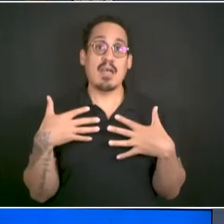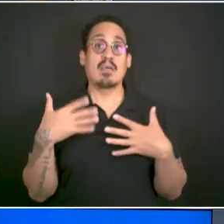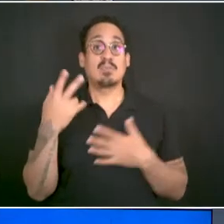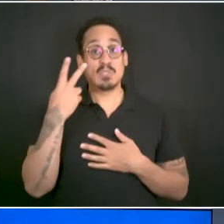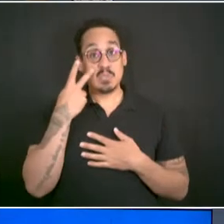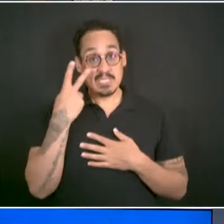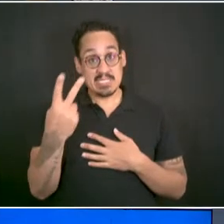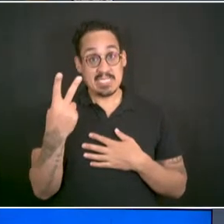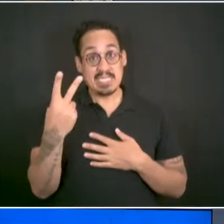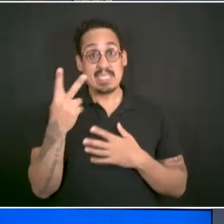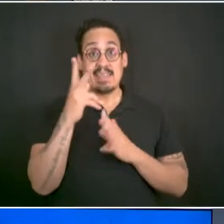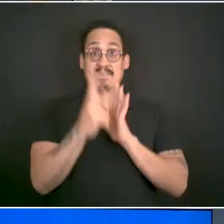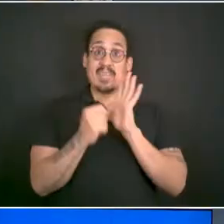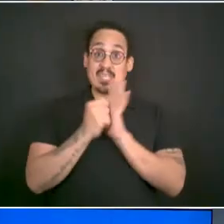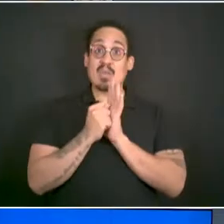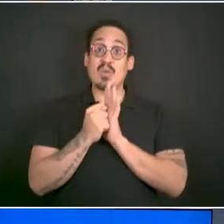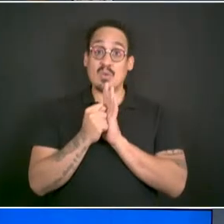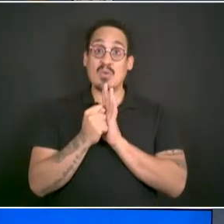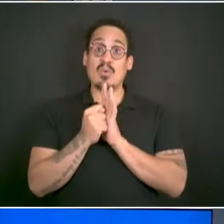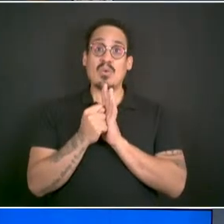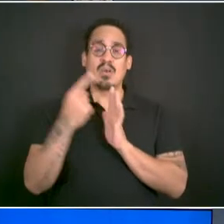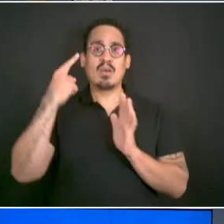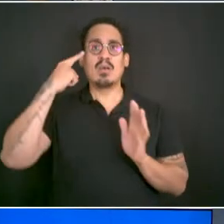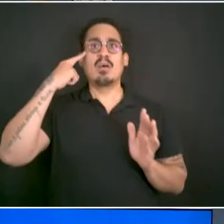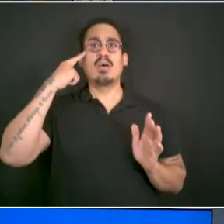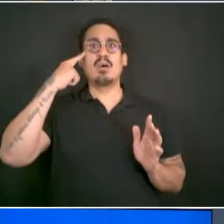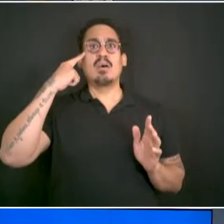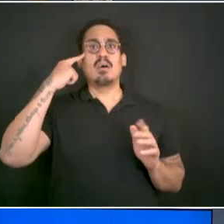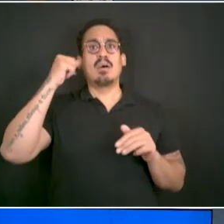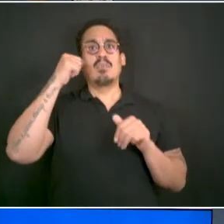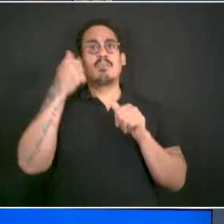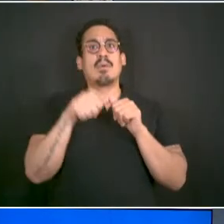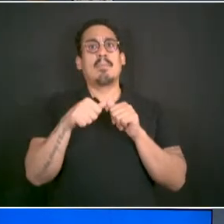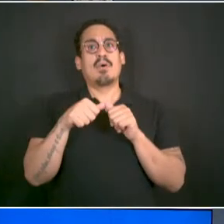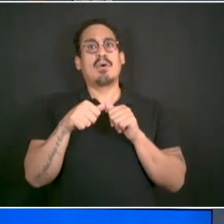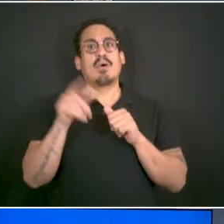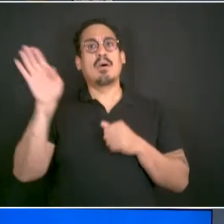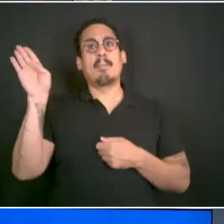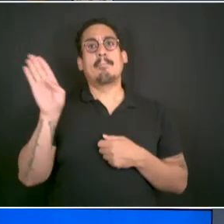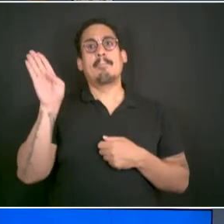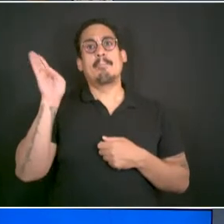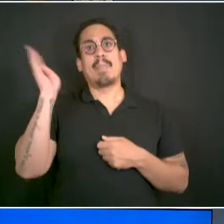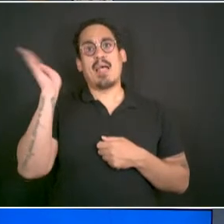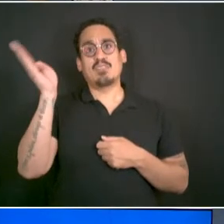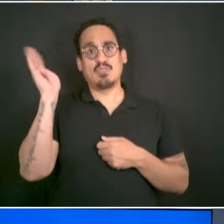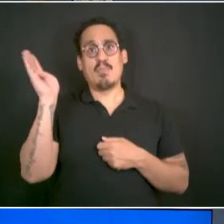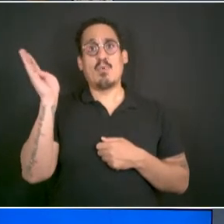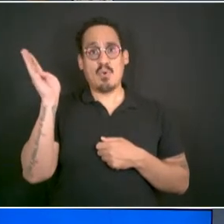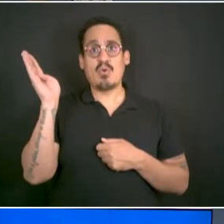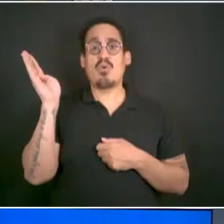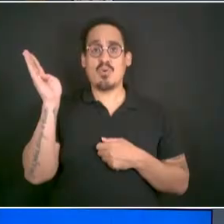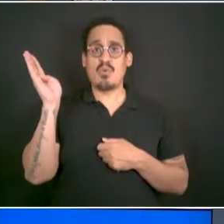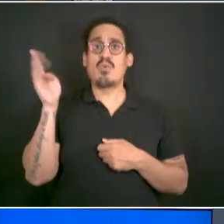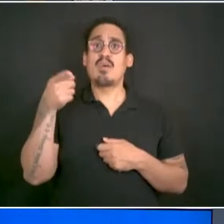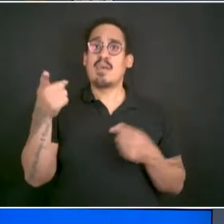Then they think back on what happened in Baltimore, and they feel that some of the city's infrastructure is